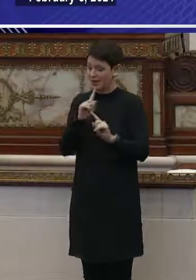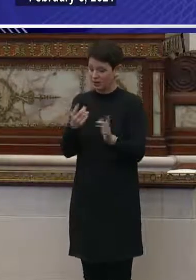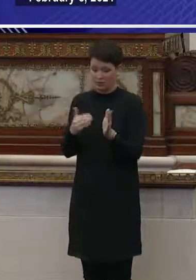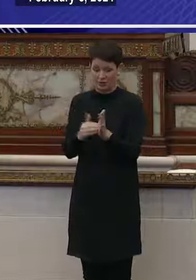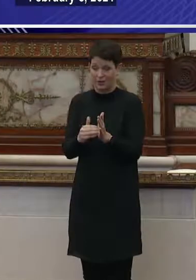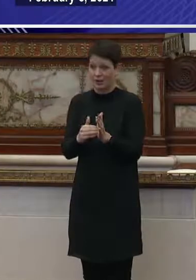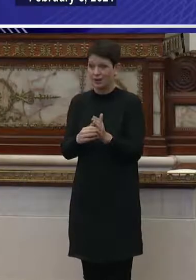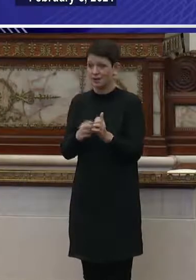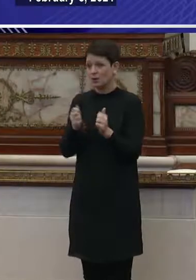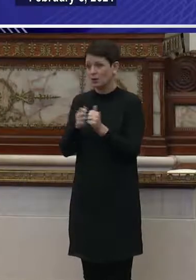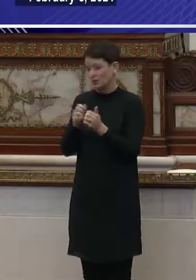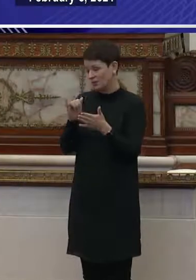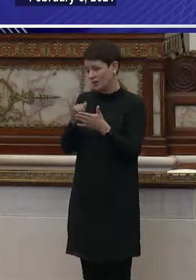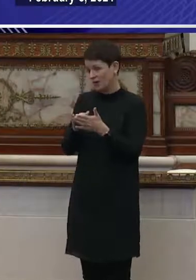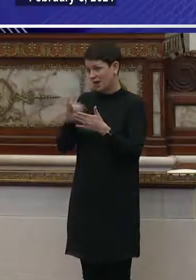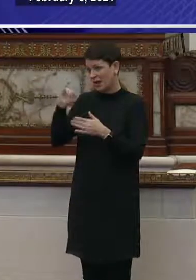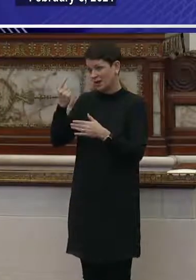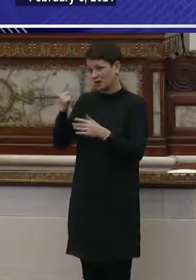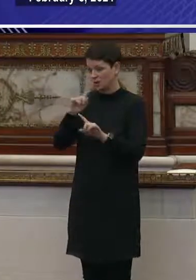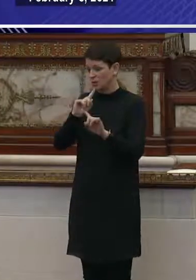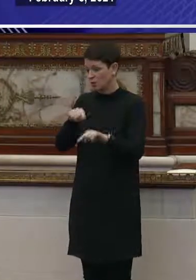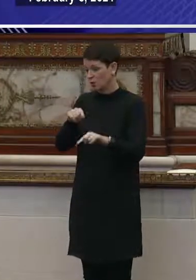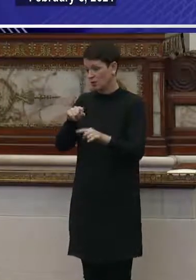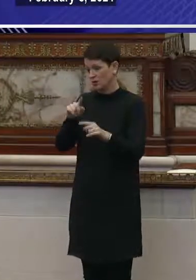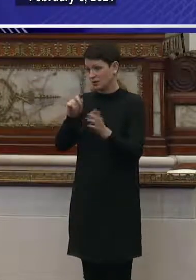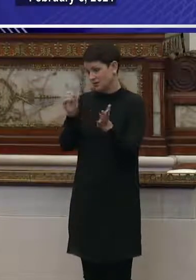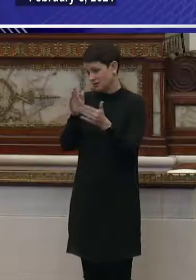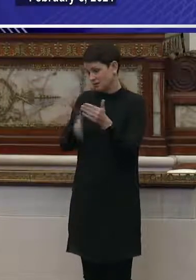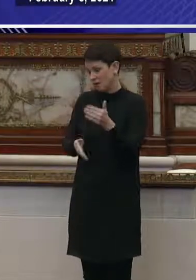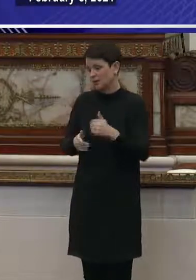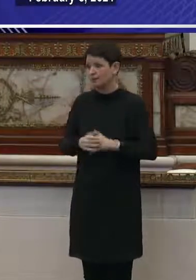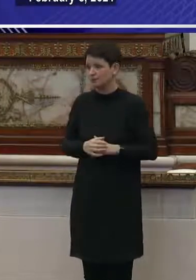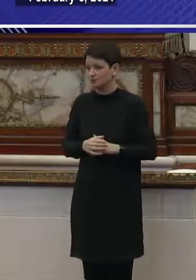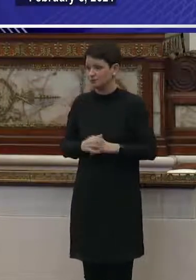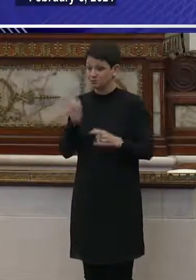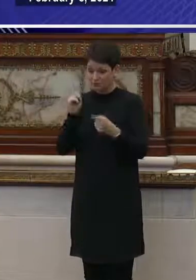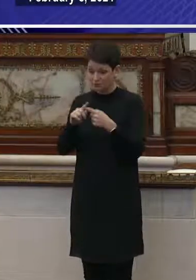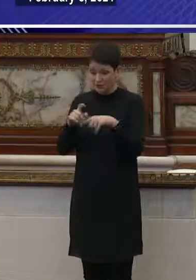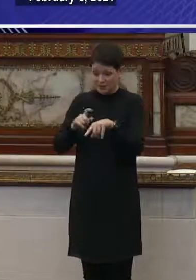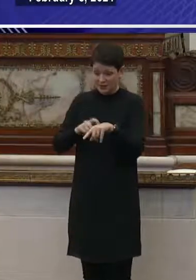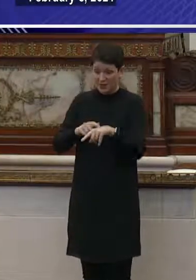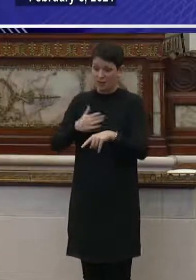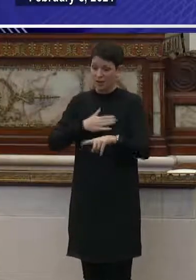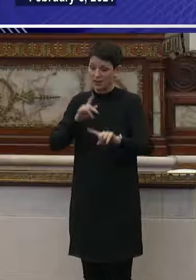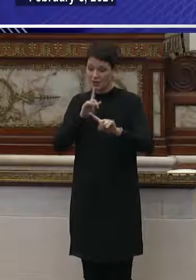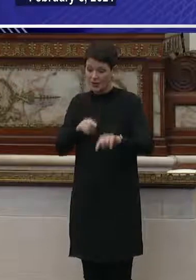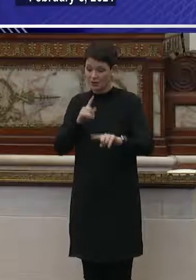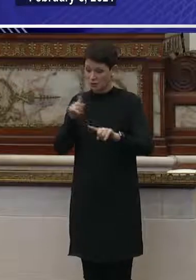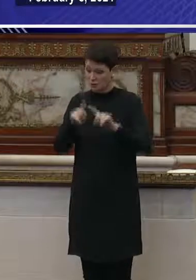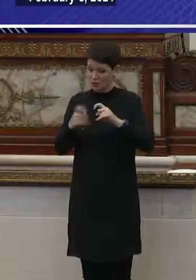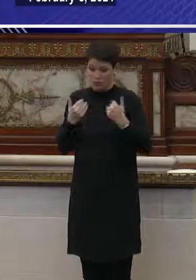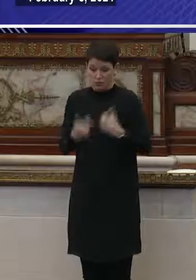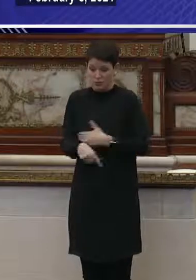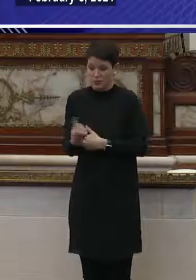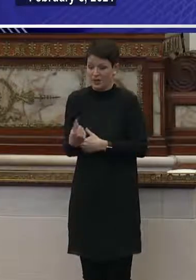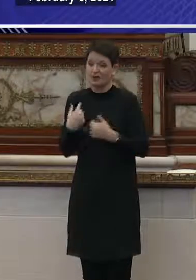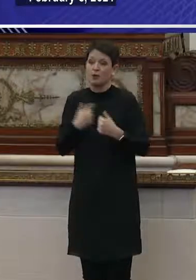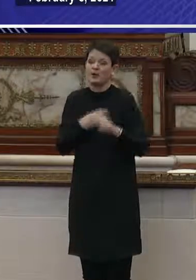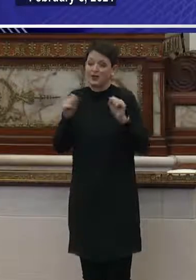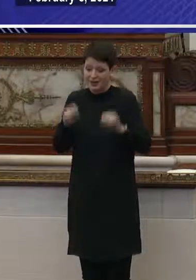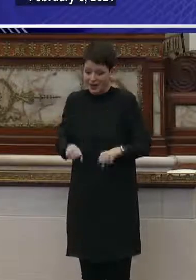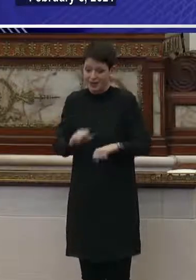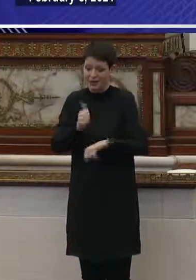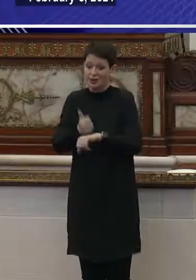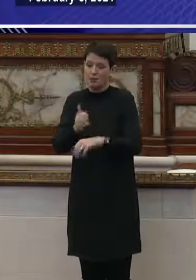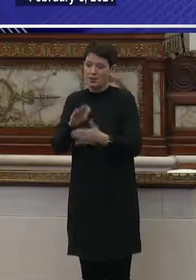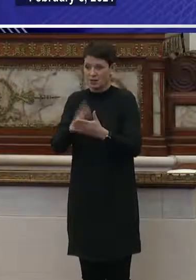when that Inspector General investigation is done. And in the meantime, we're happy to answer the questions today that we can answer based off,